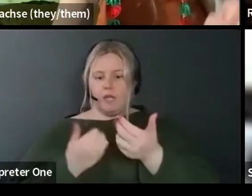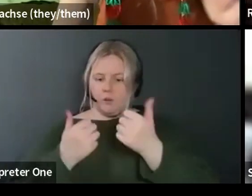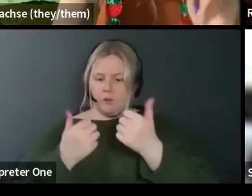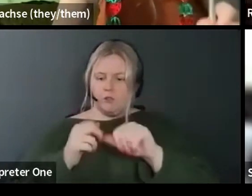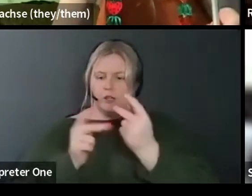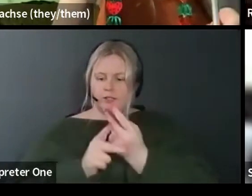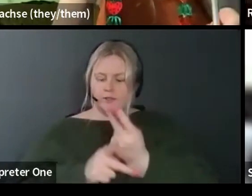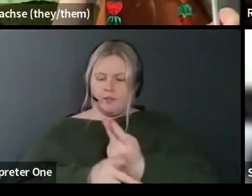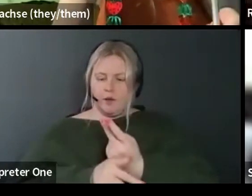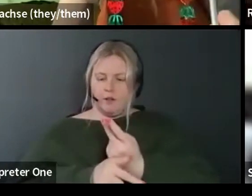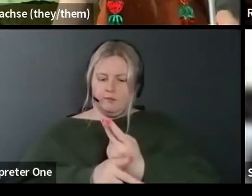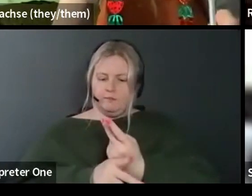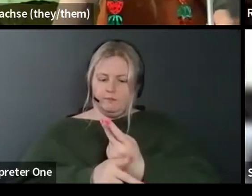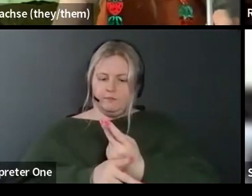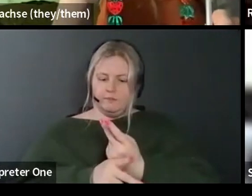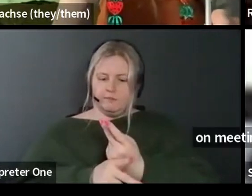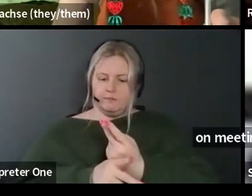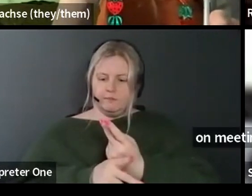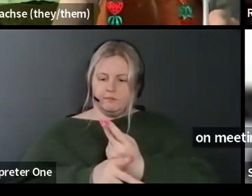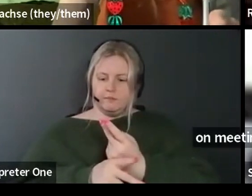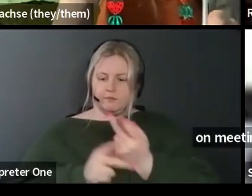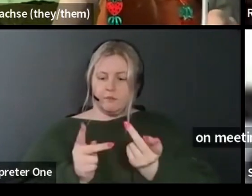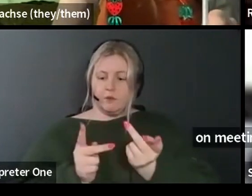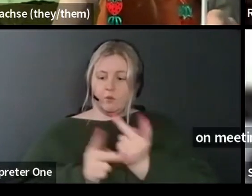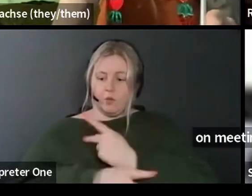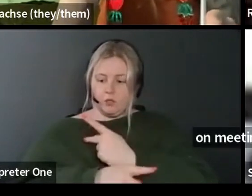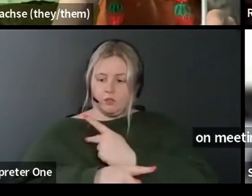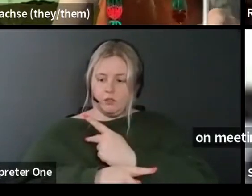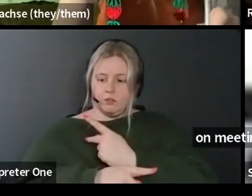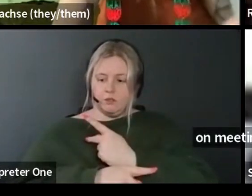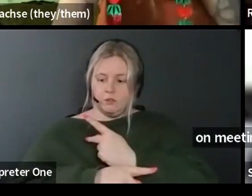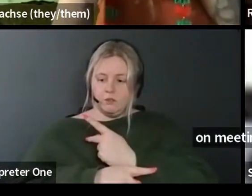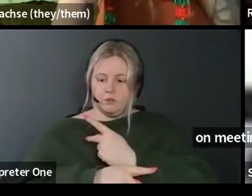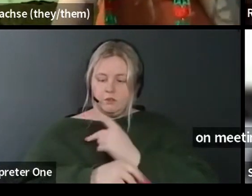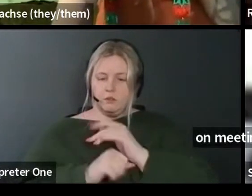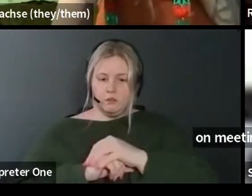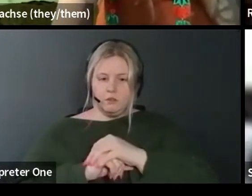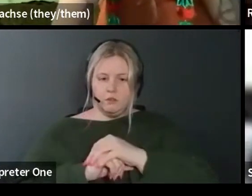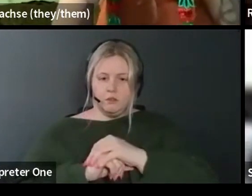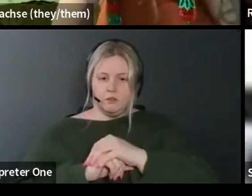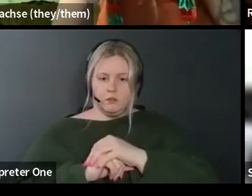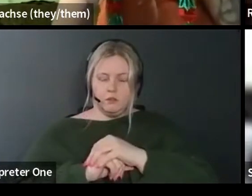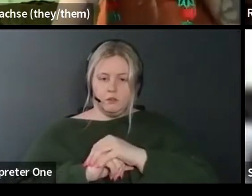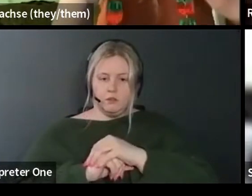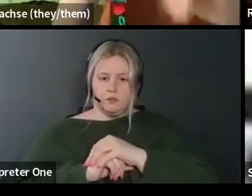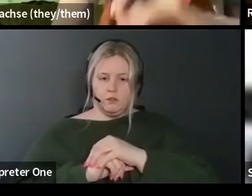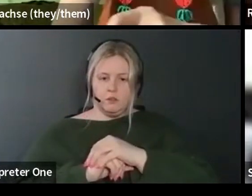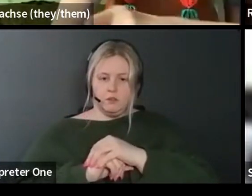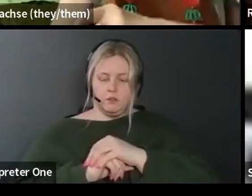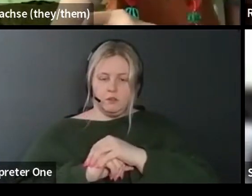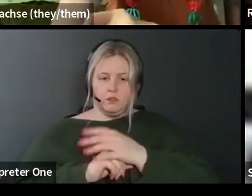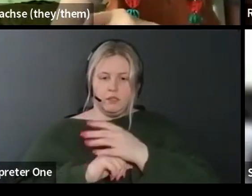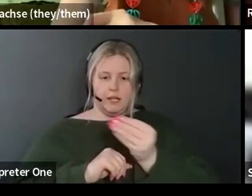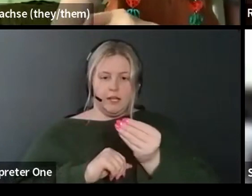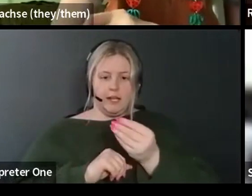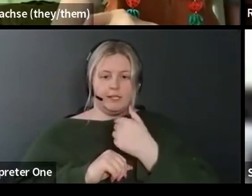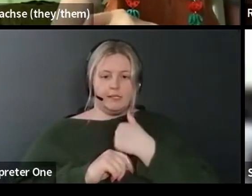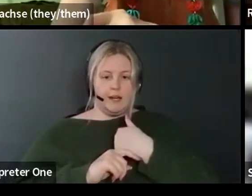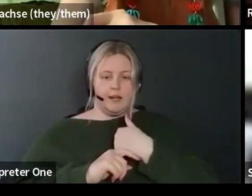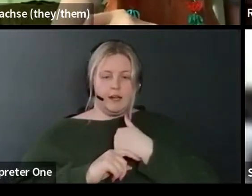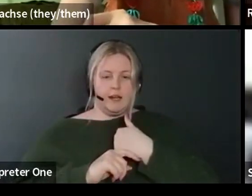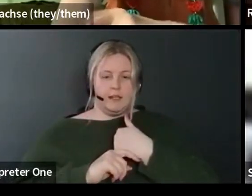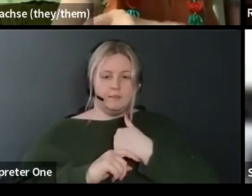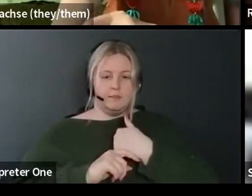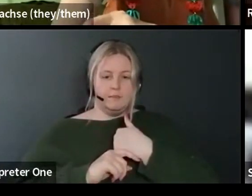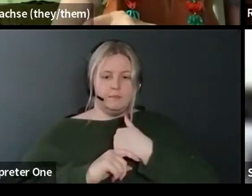the really the worst of the worst things that are happening in these institutions. And I almost wonder